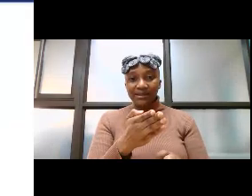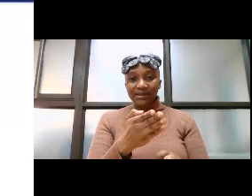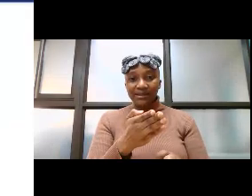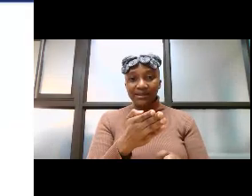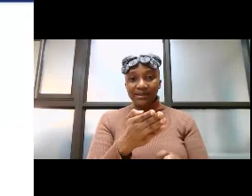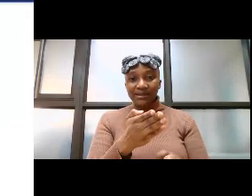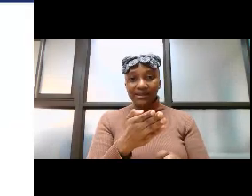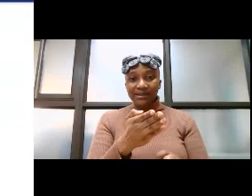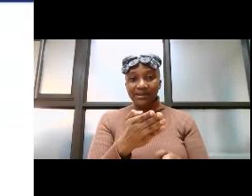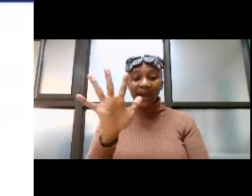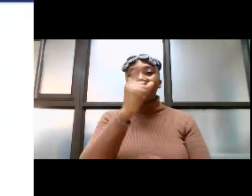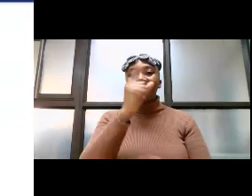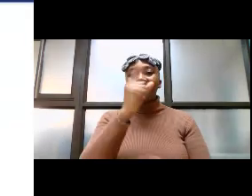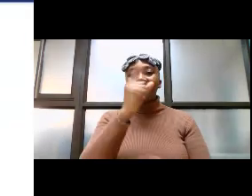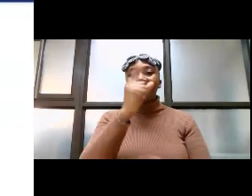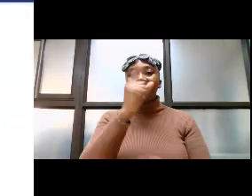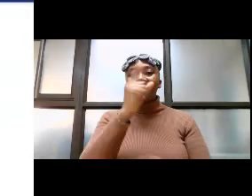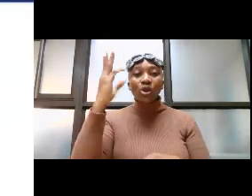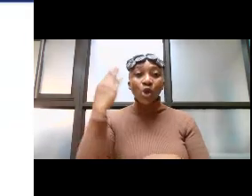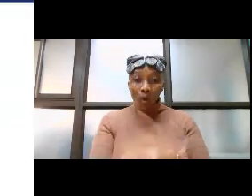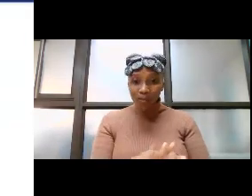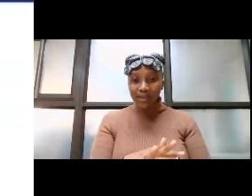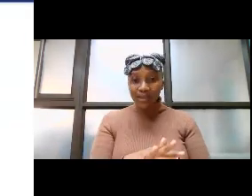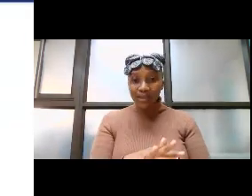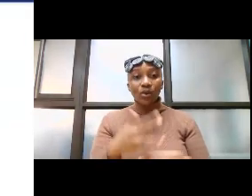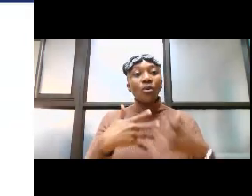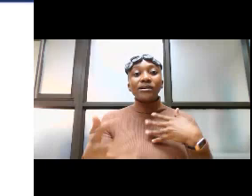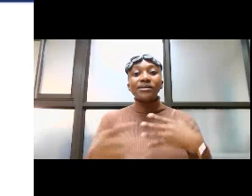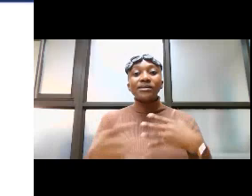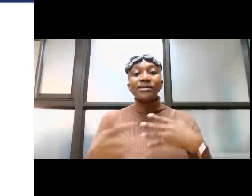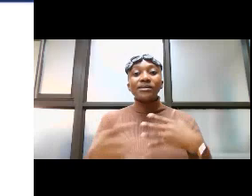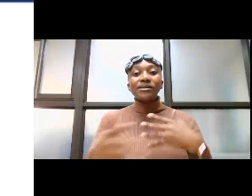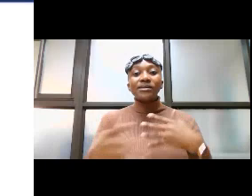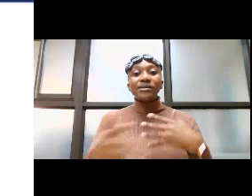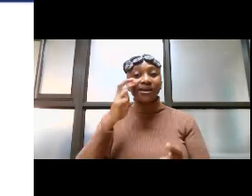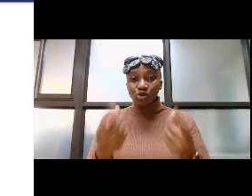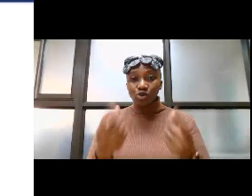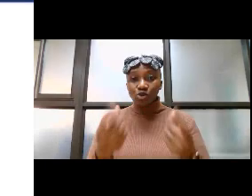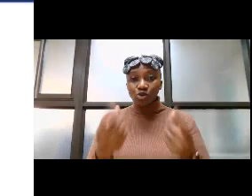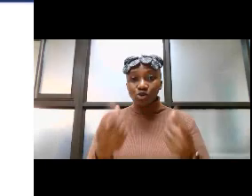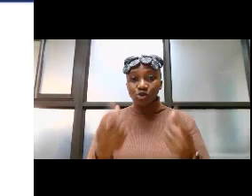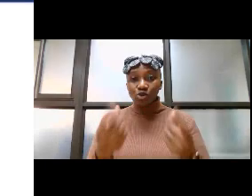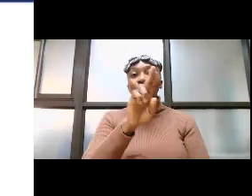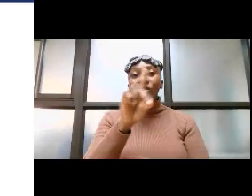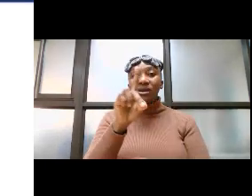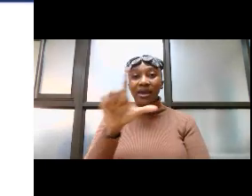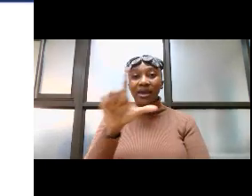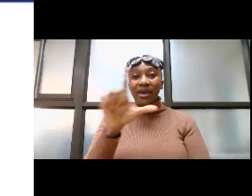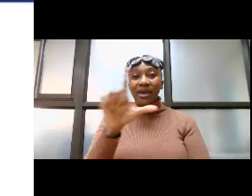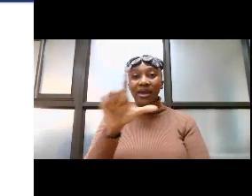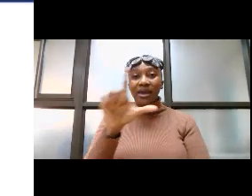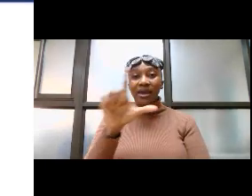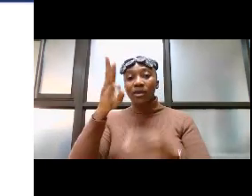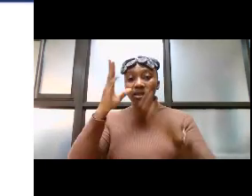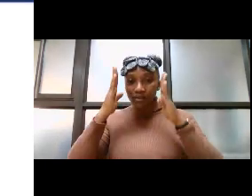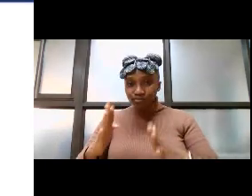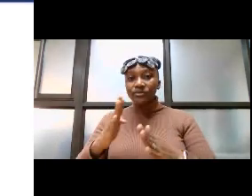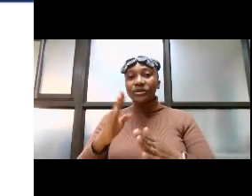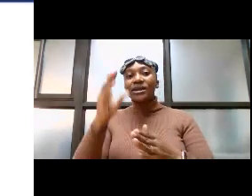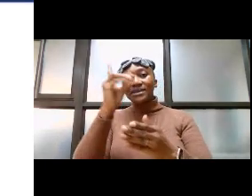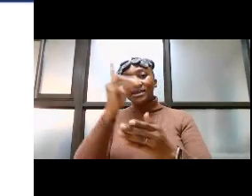first part will complete whatever we need to do with UDL, and then we'll go into decoloniality. So let's go